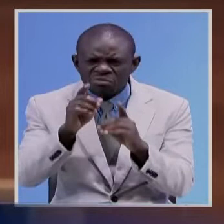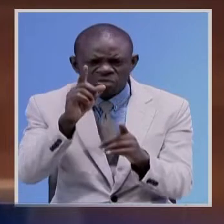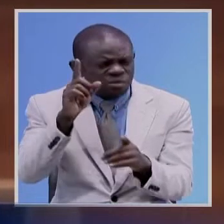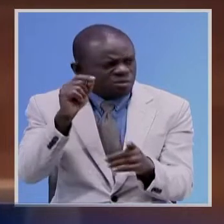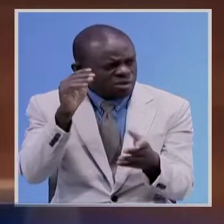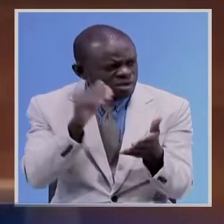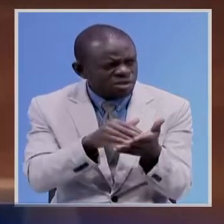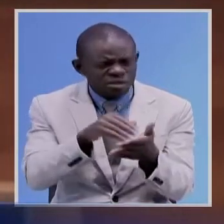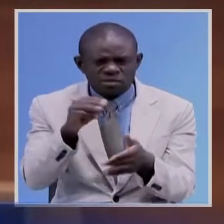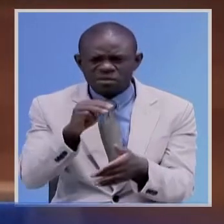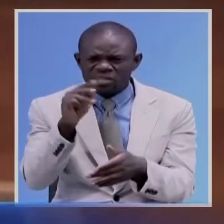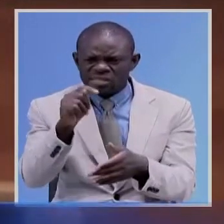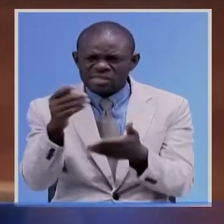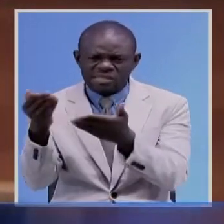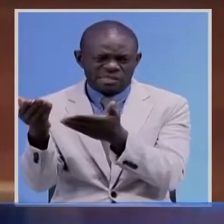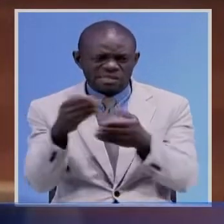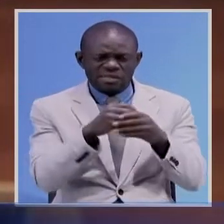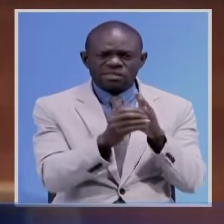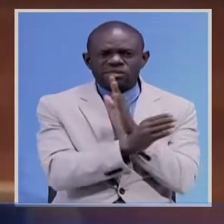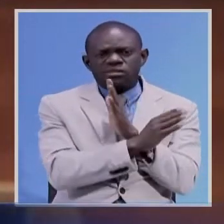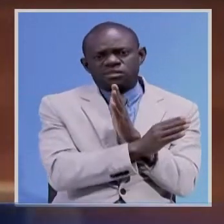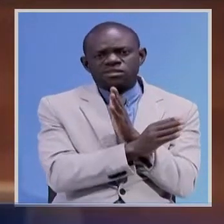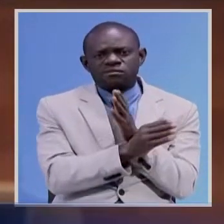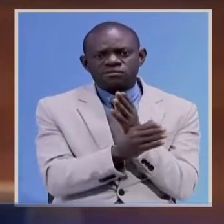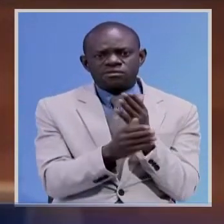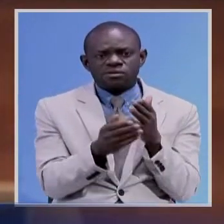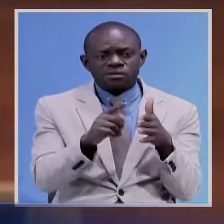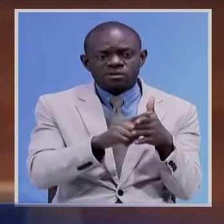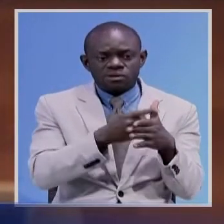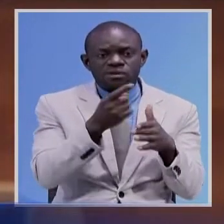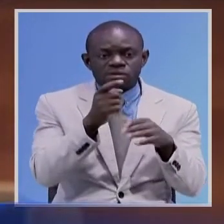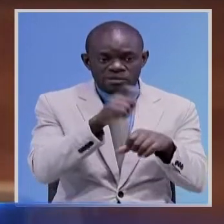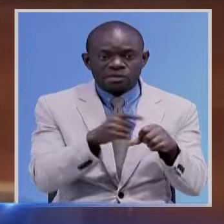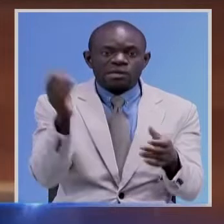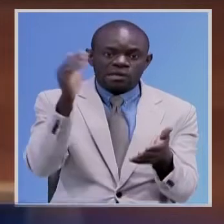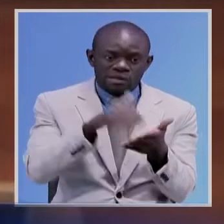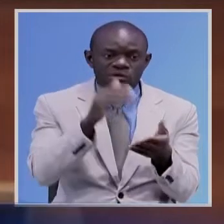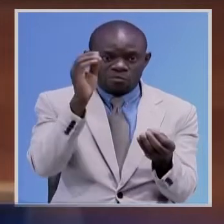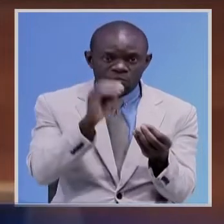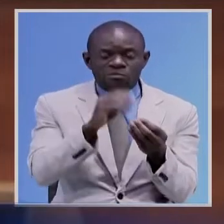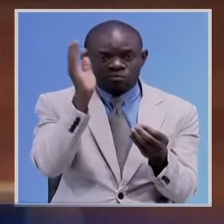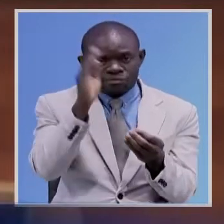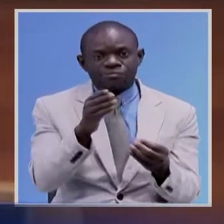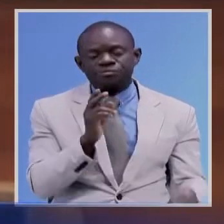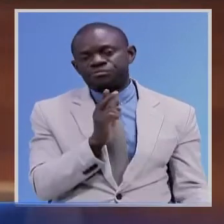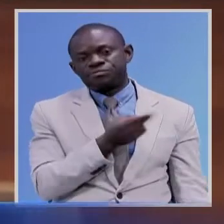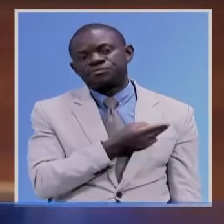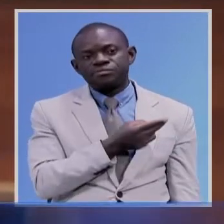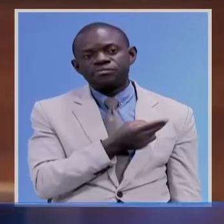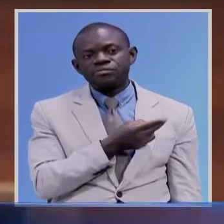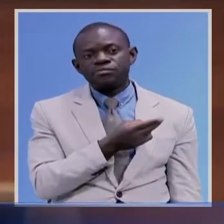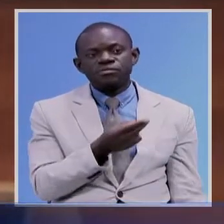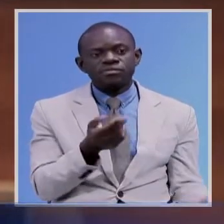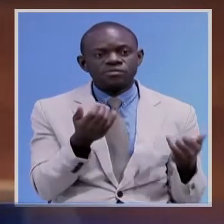was donated. This season and next season we'll do more because of the number of the hectareage that we have planted, which is